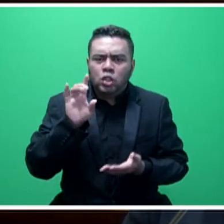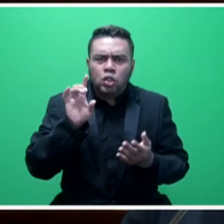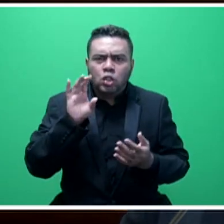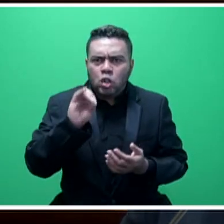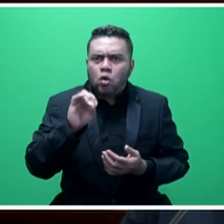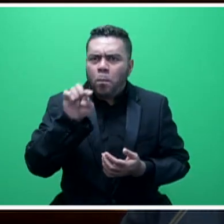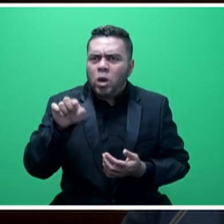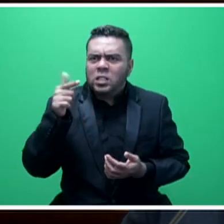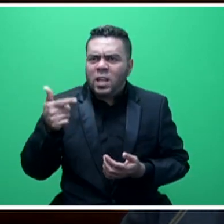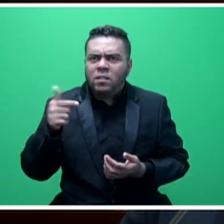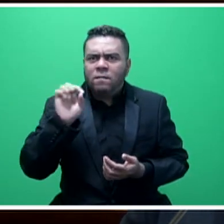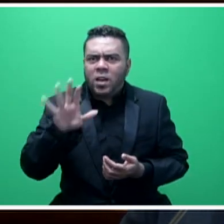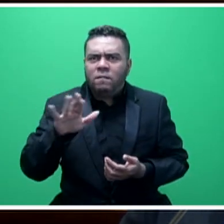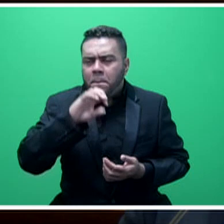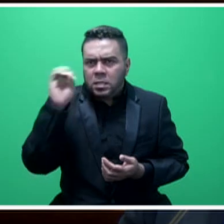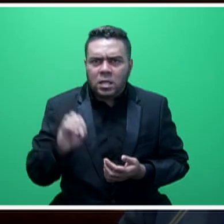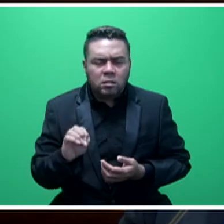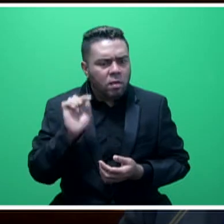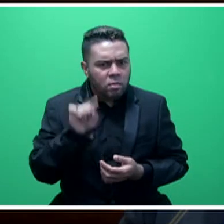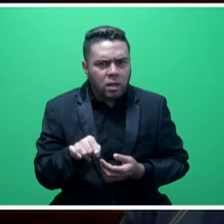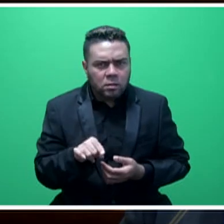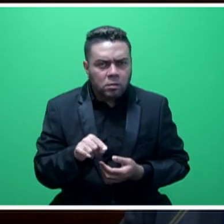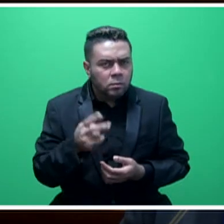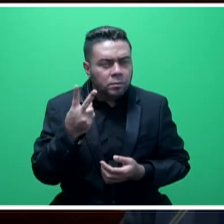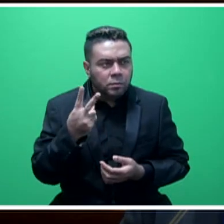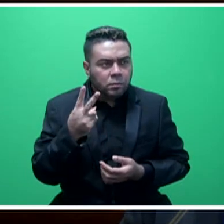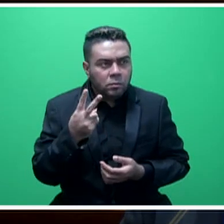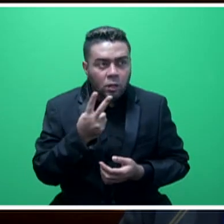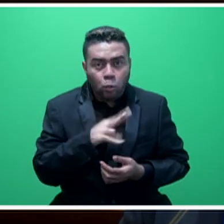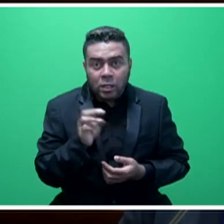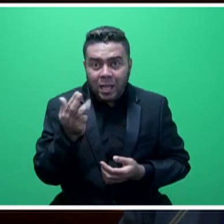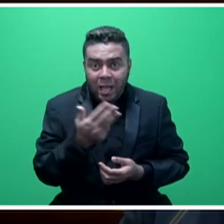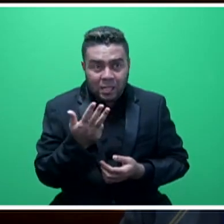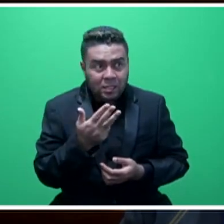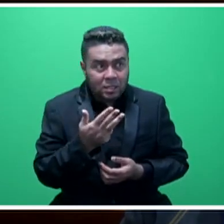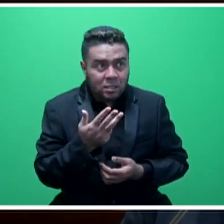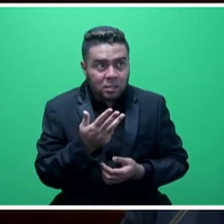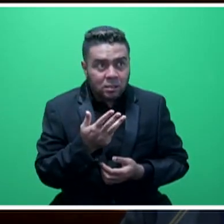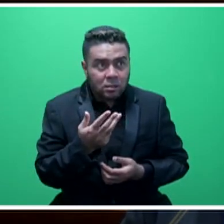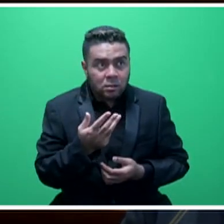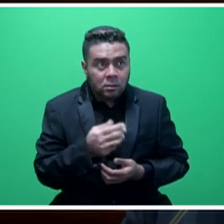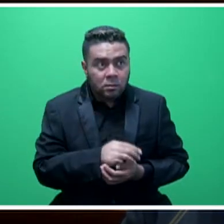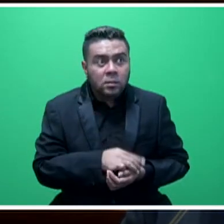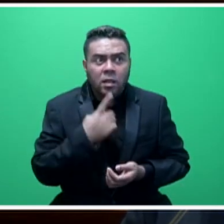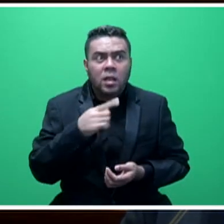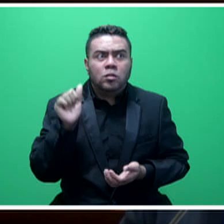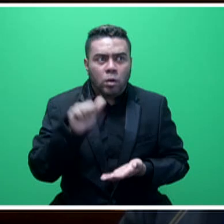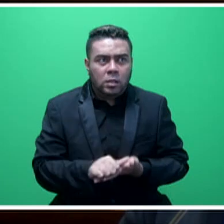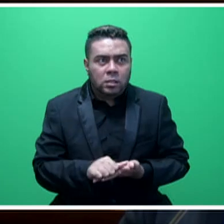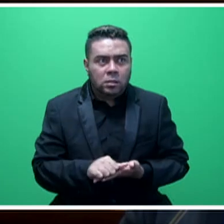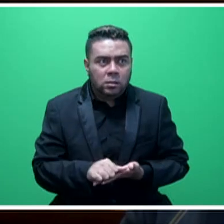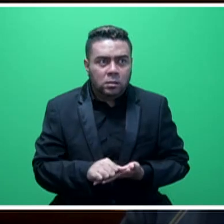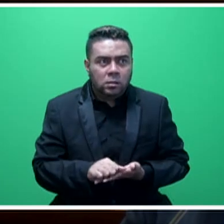0.75% in the last decade. That is 2010 to 2019. I hear them saying that's right. And now